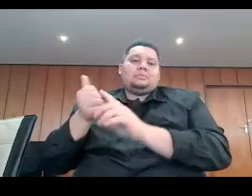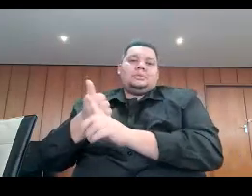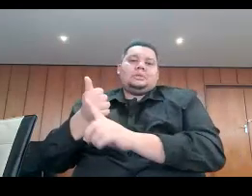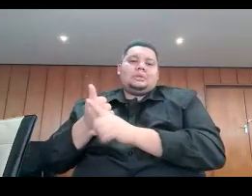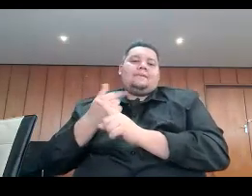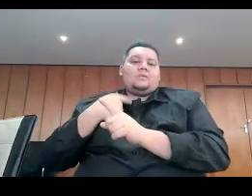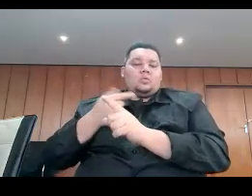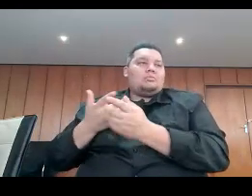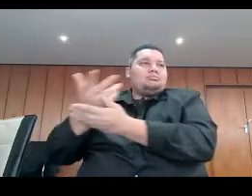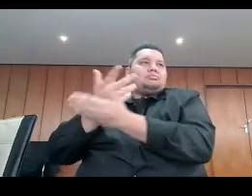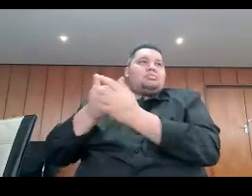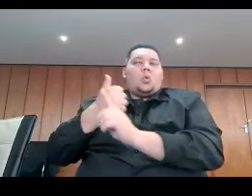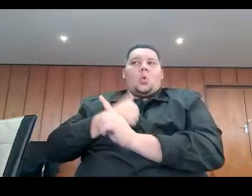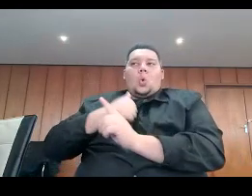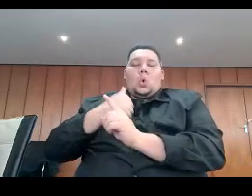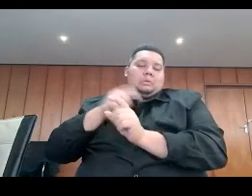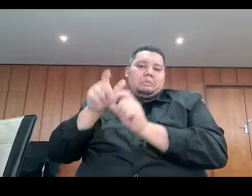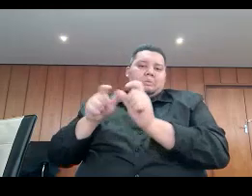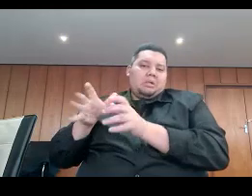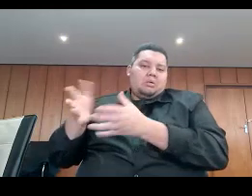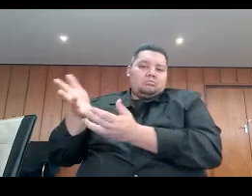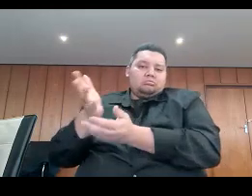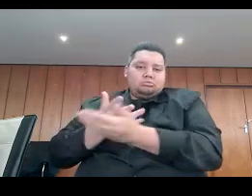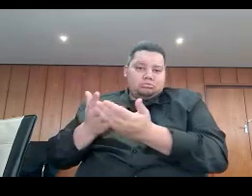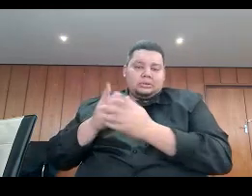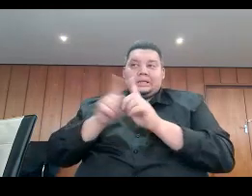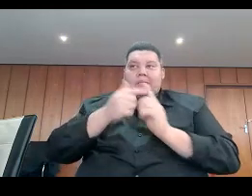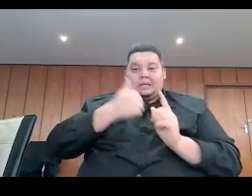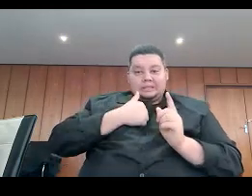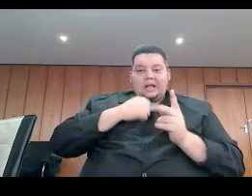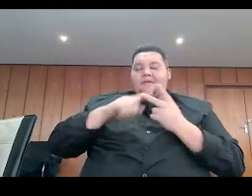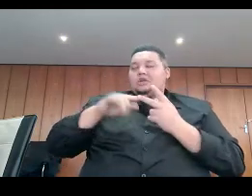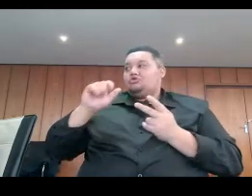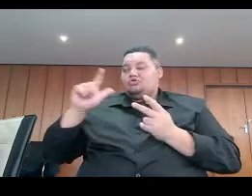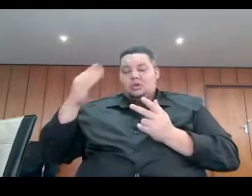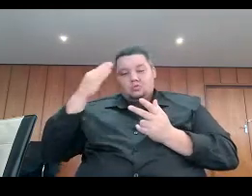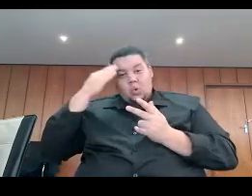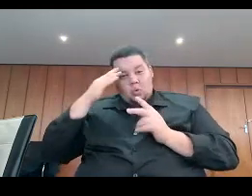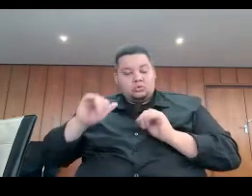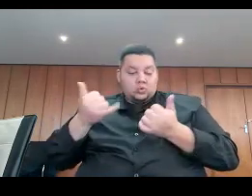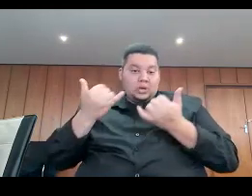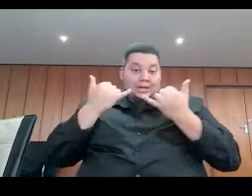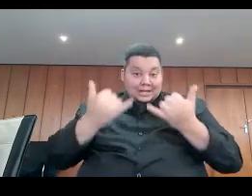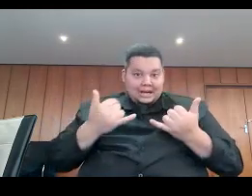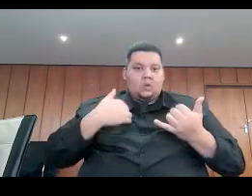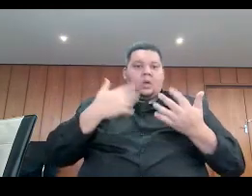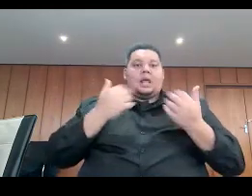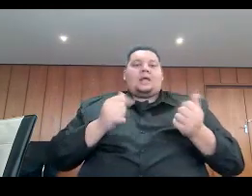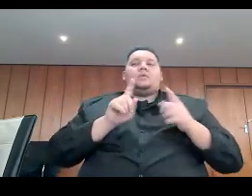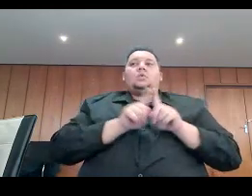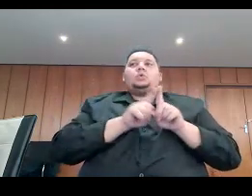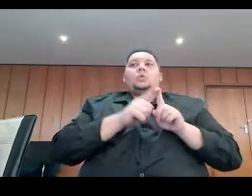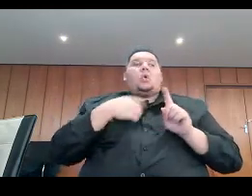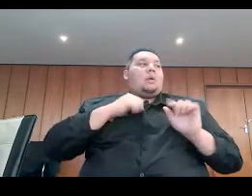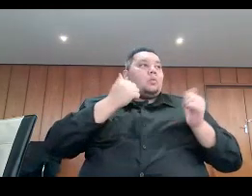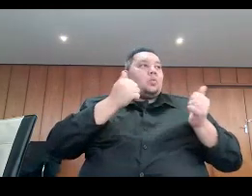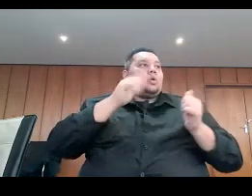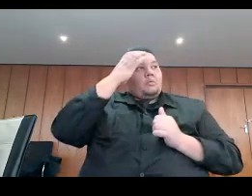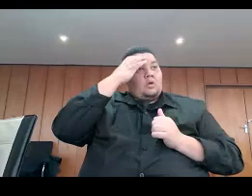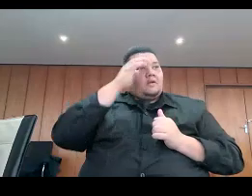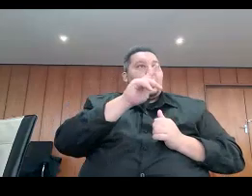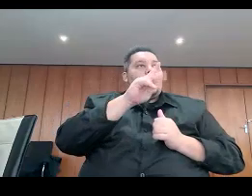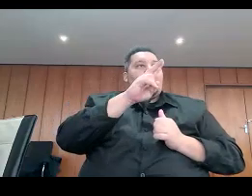talking amongst its own. And Jill and I know the story very well. And we now have, and I'm glad Professor Galfan